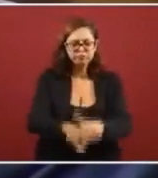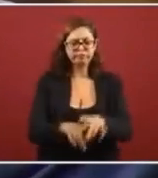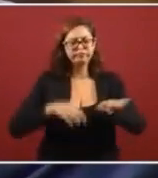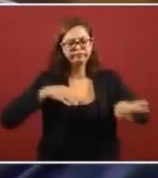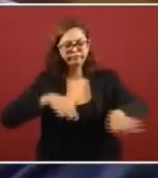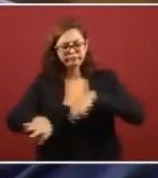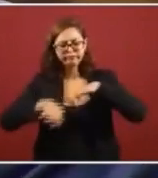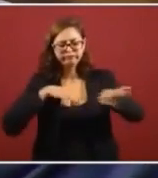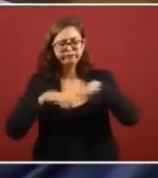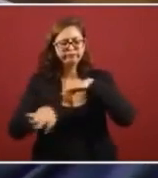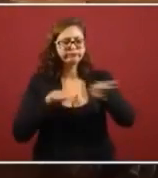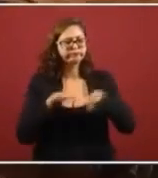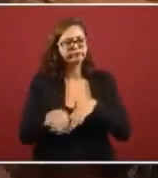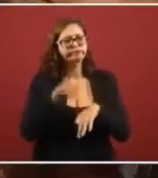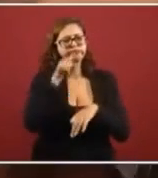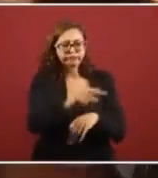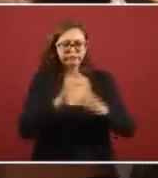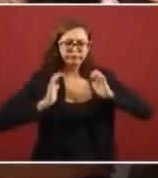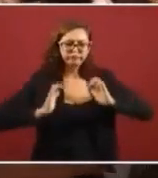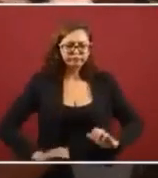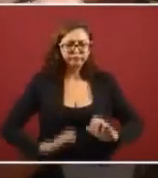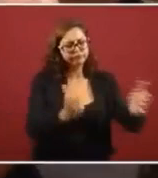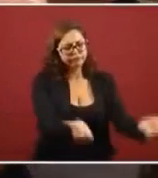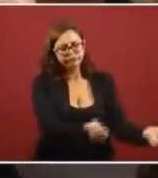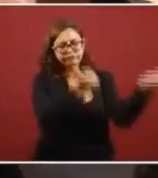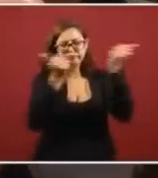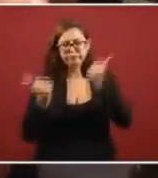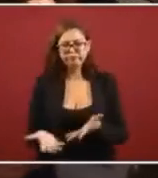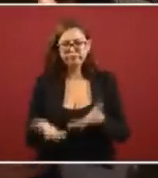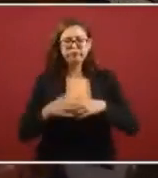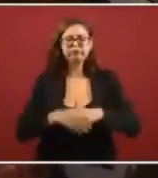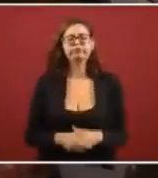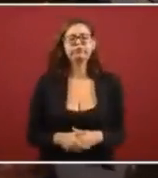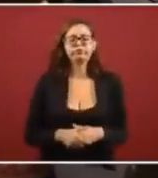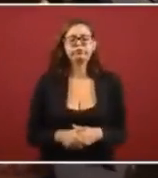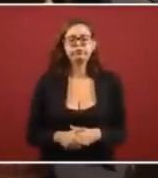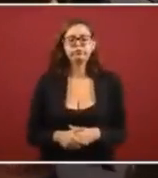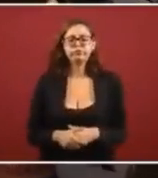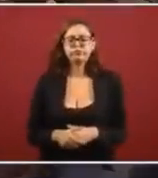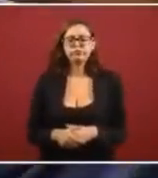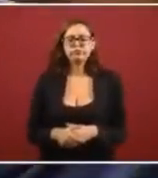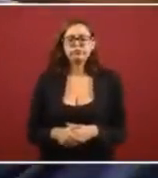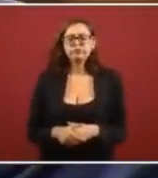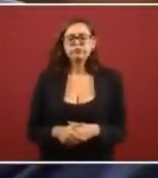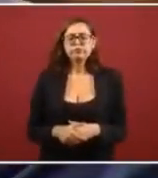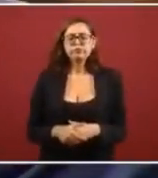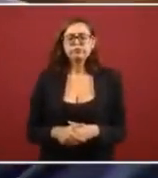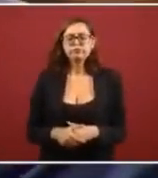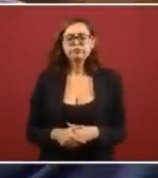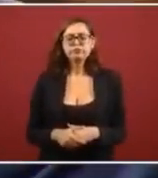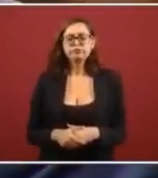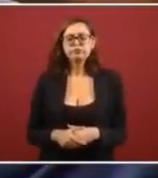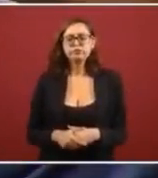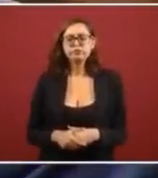the work of rescuing the body of the miners